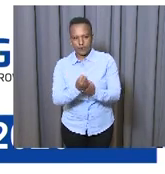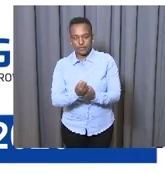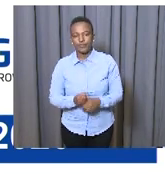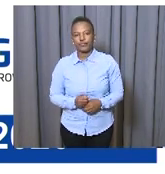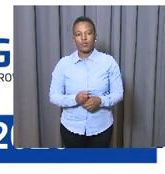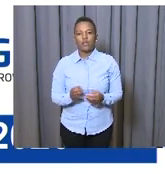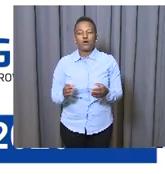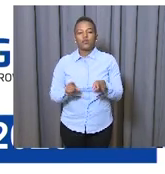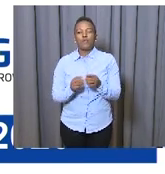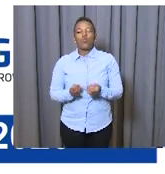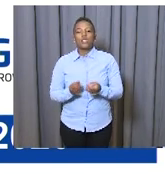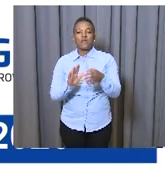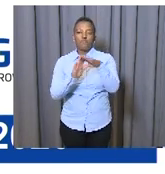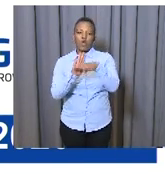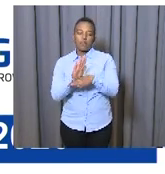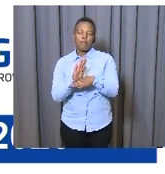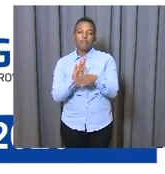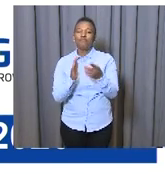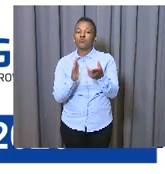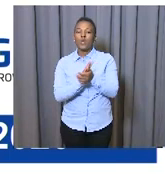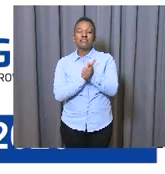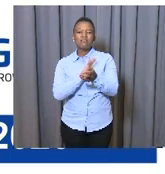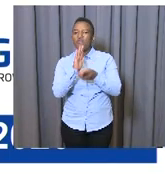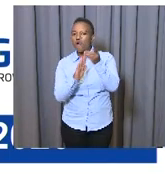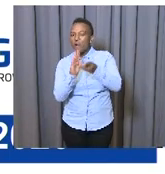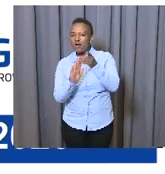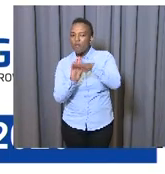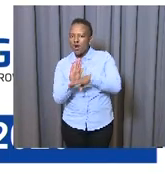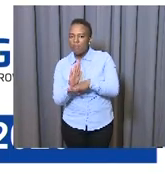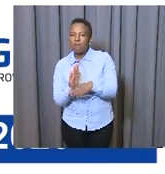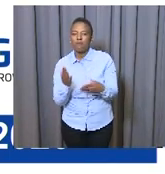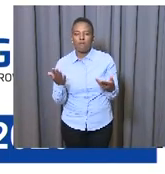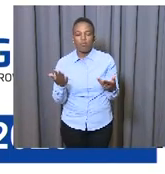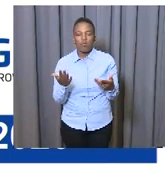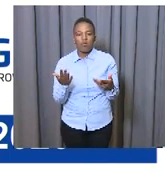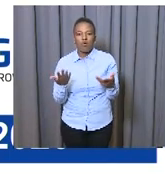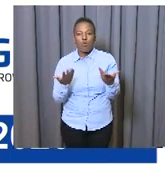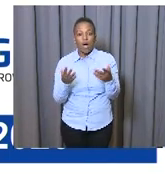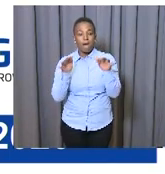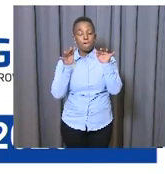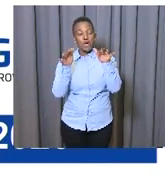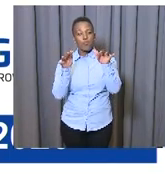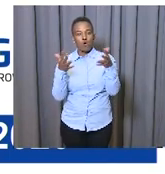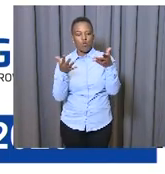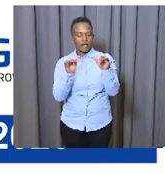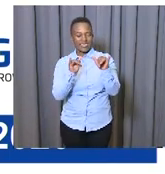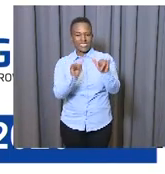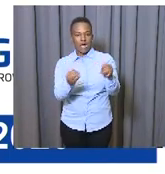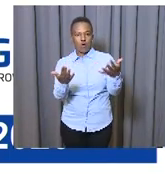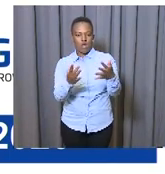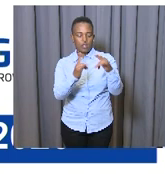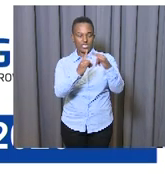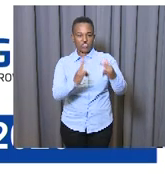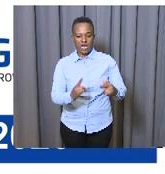some programs to those, including skills development programs to the people in this home, in these